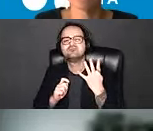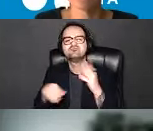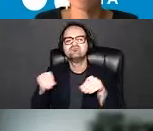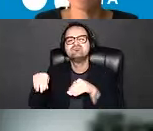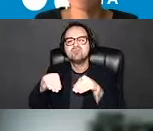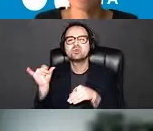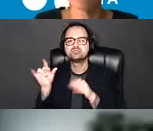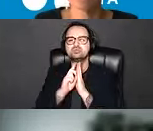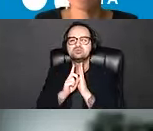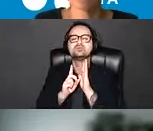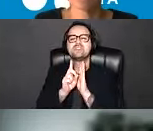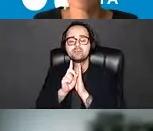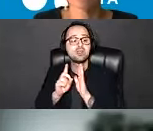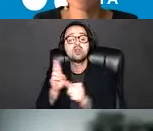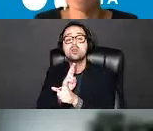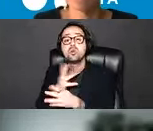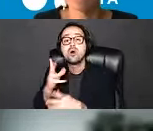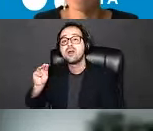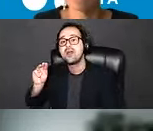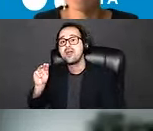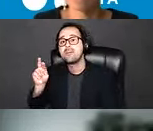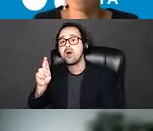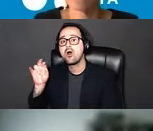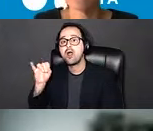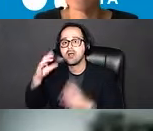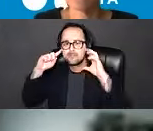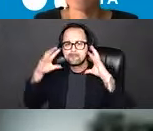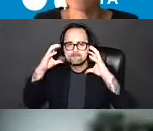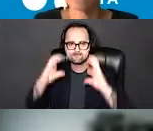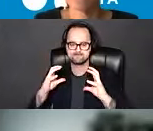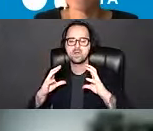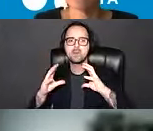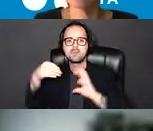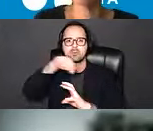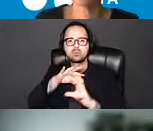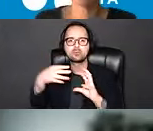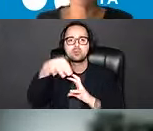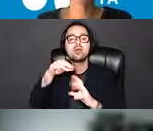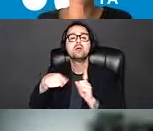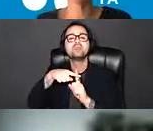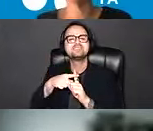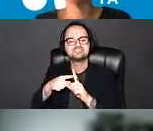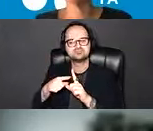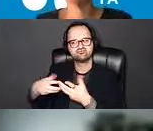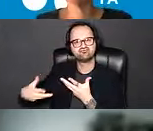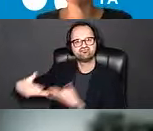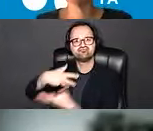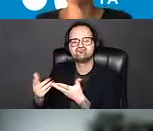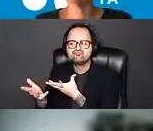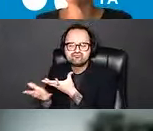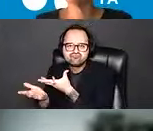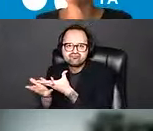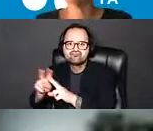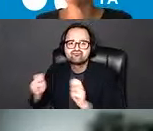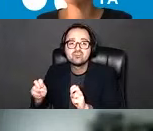MRI technology to do brain scans, and then they also do an interactive assessment. And the 10 years of